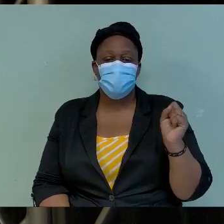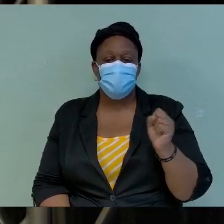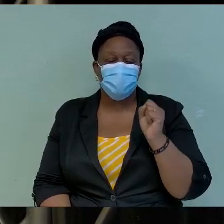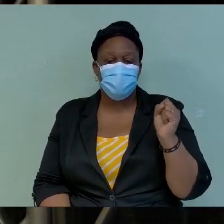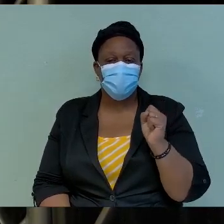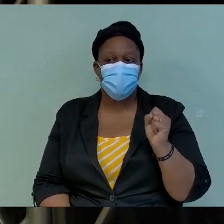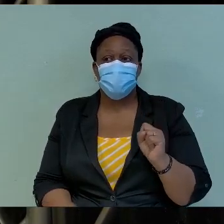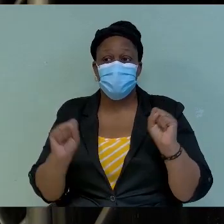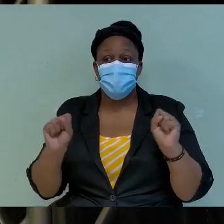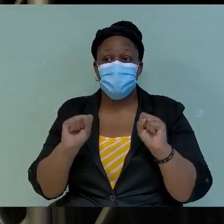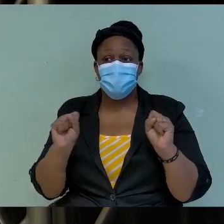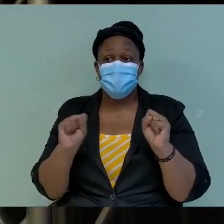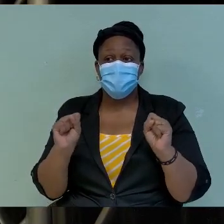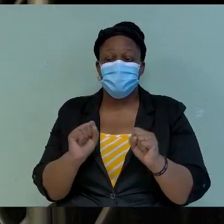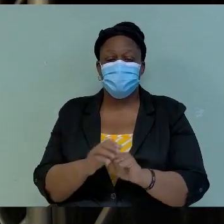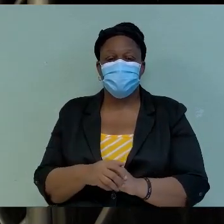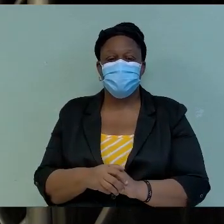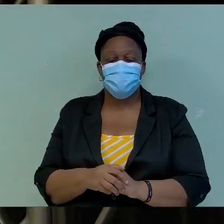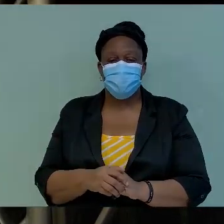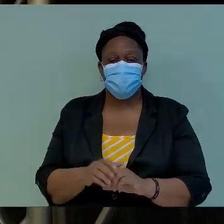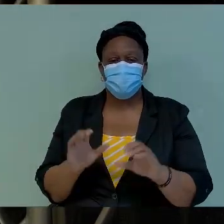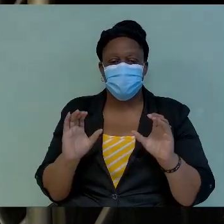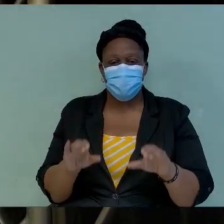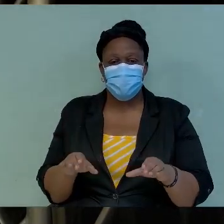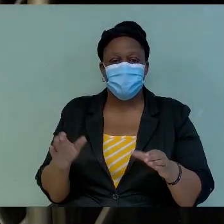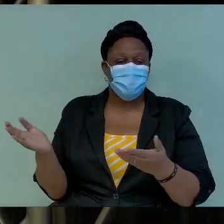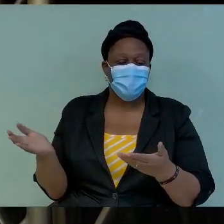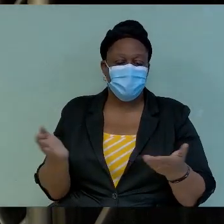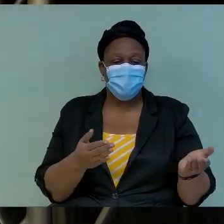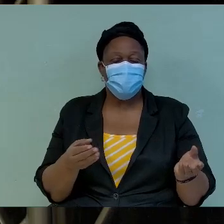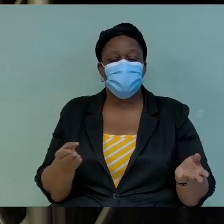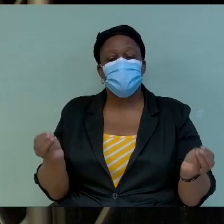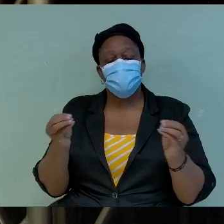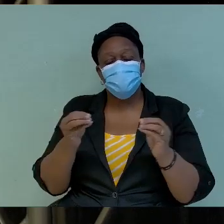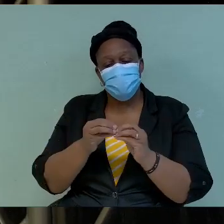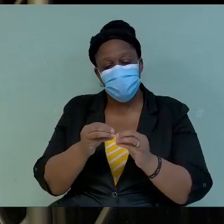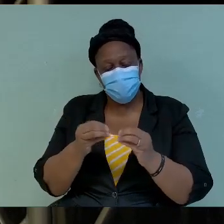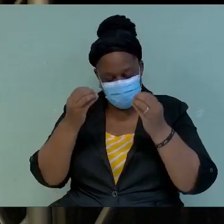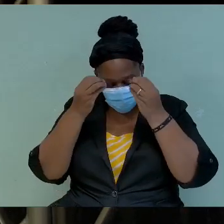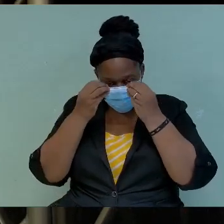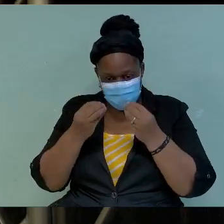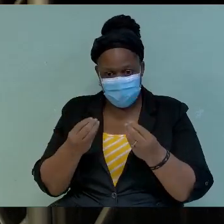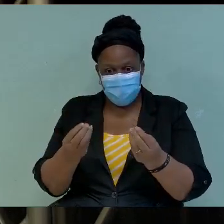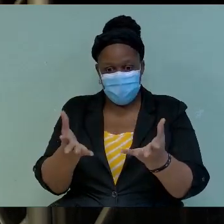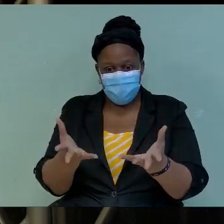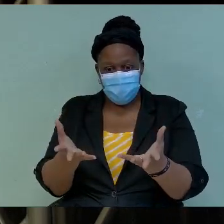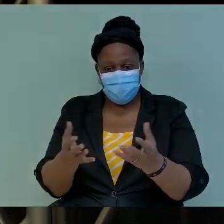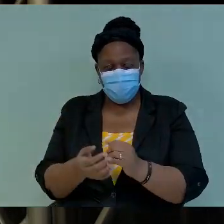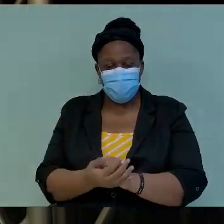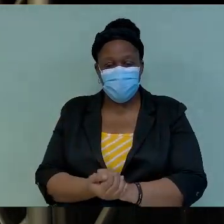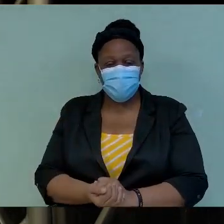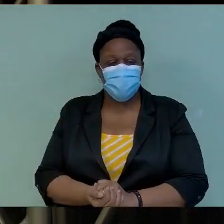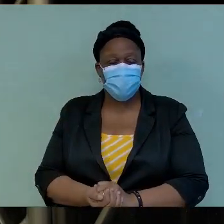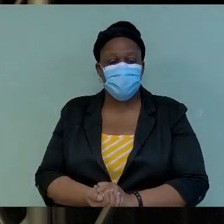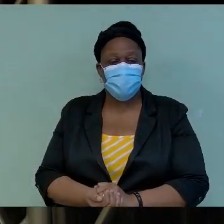afternoon whereby we can bring you some updates as it regards the situation report for